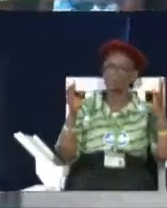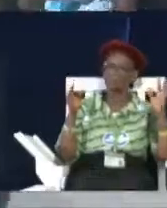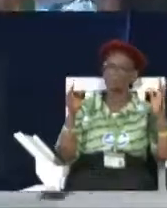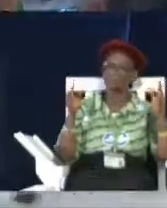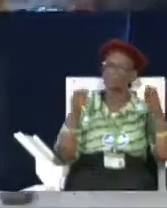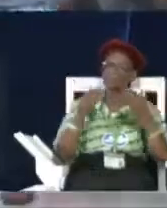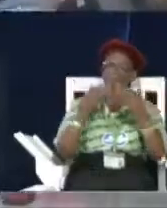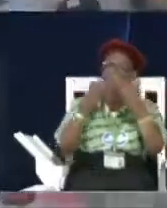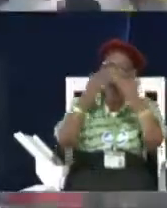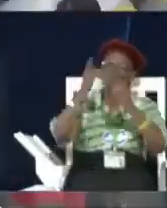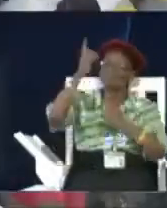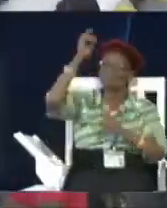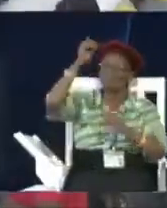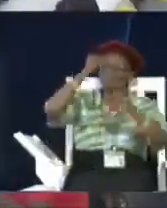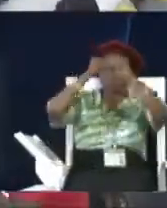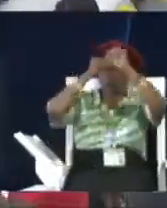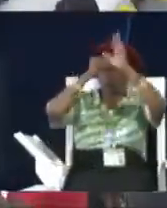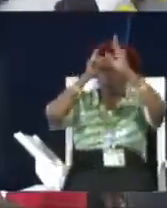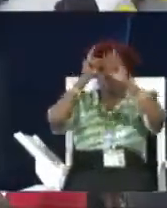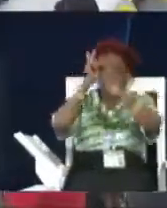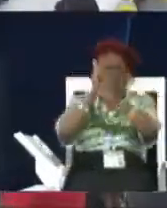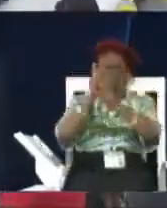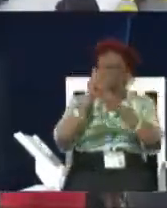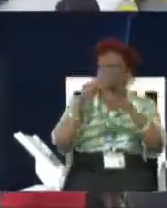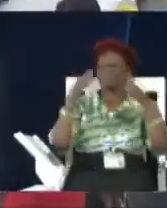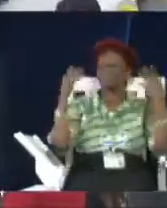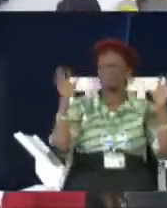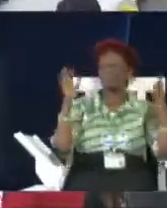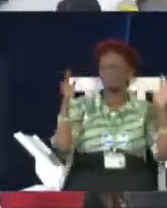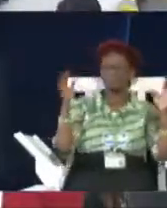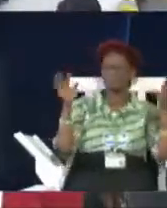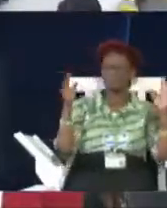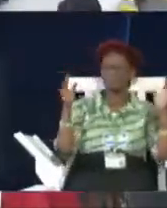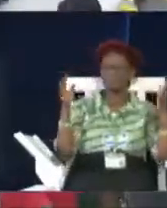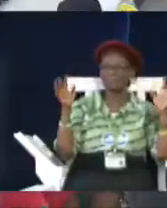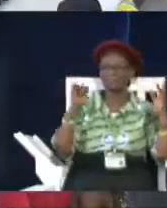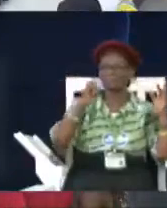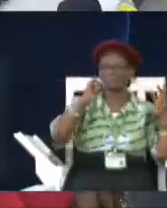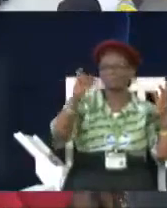Thank you, Father. Keep clapping, keep clapping.